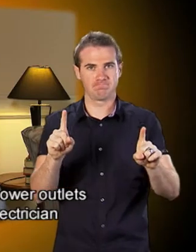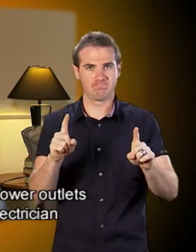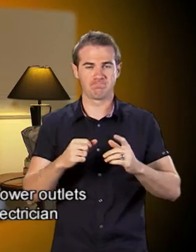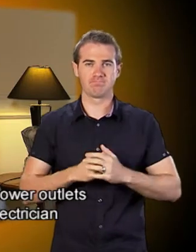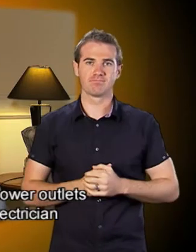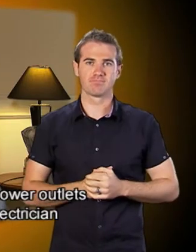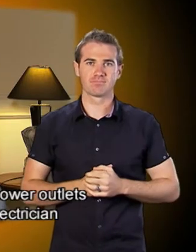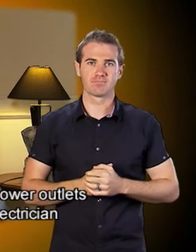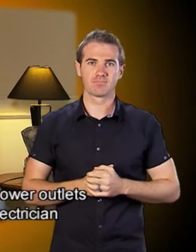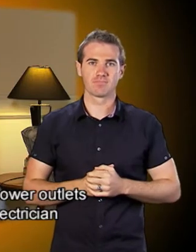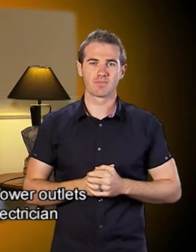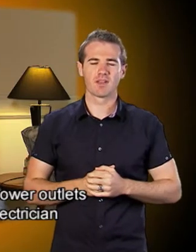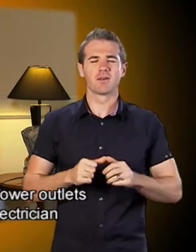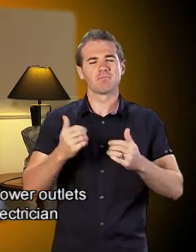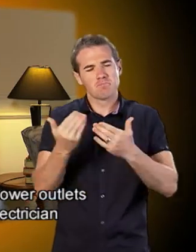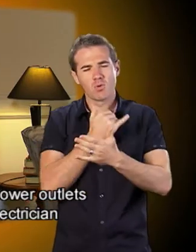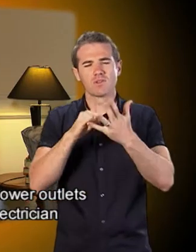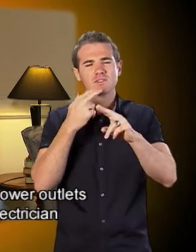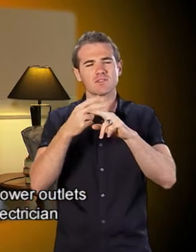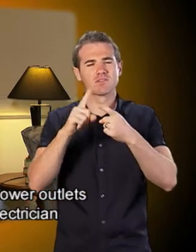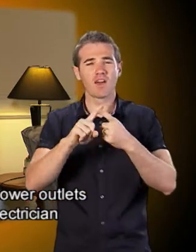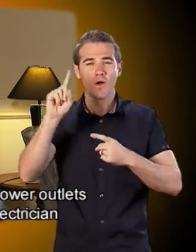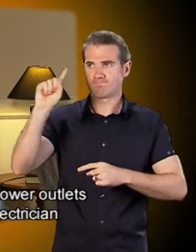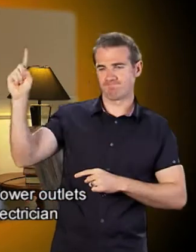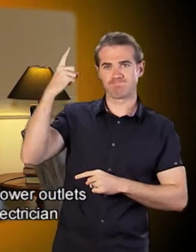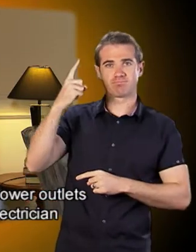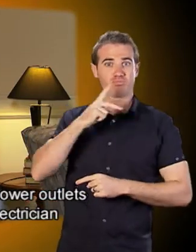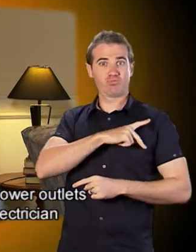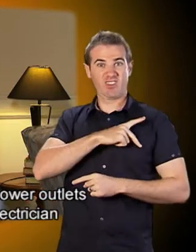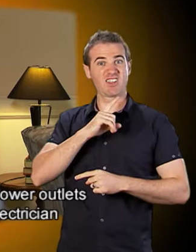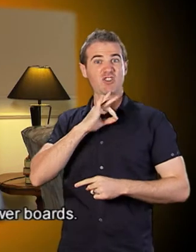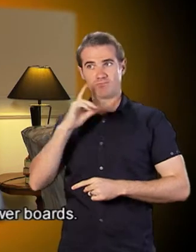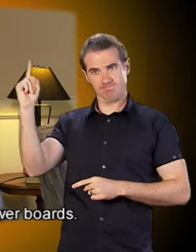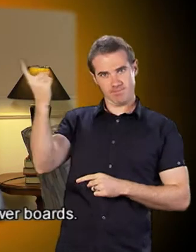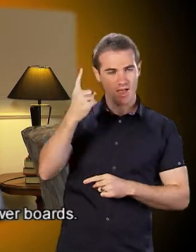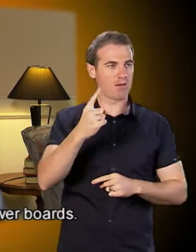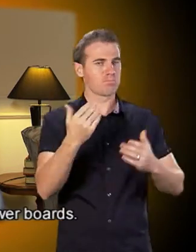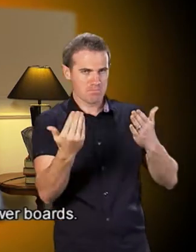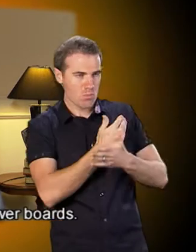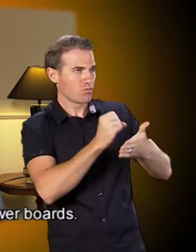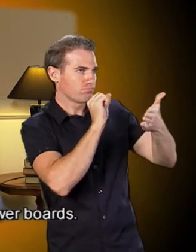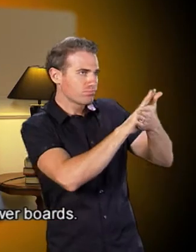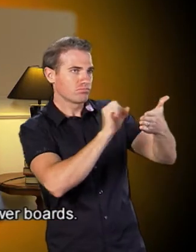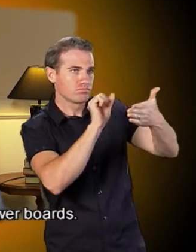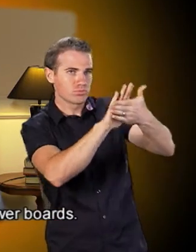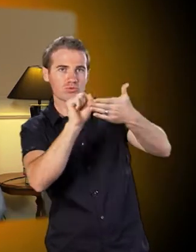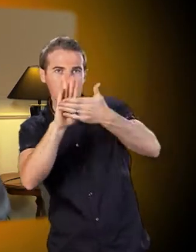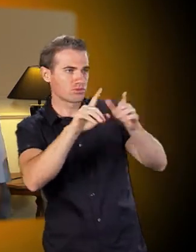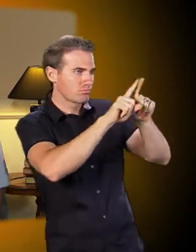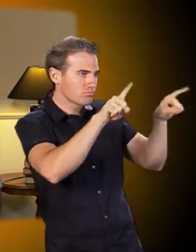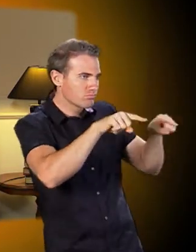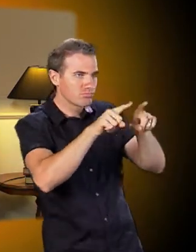It's safer to have additional power outlets installed by a qualified electrician than it is to use multiple power boards.